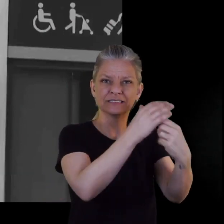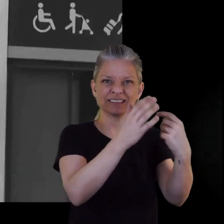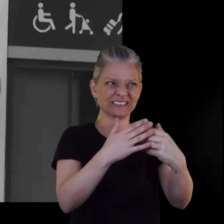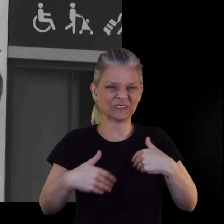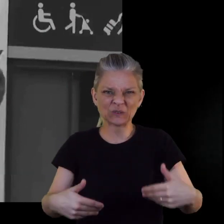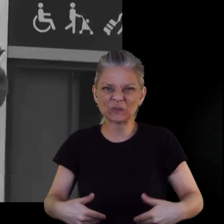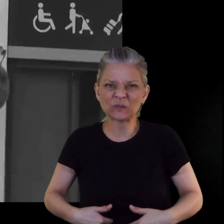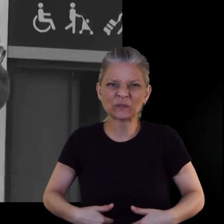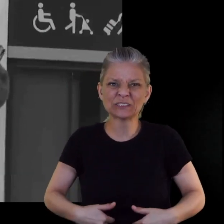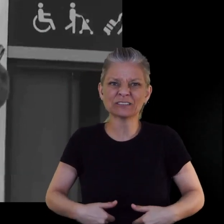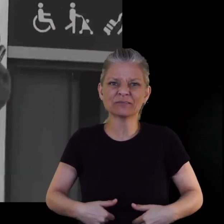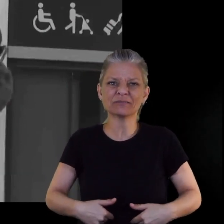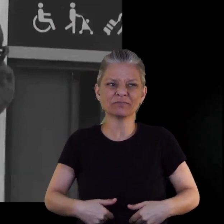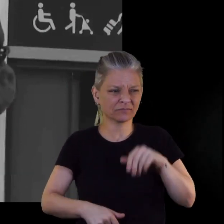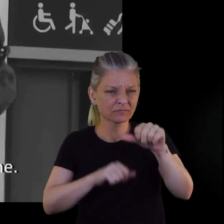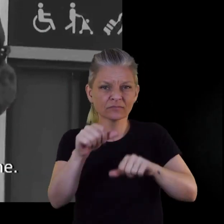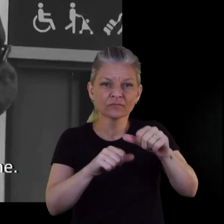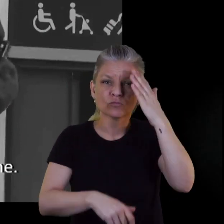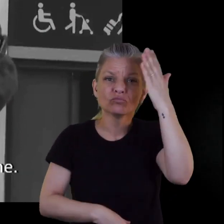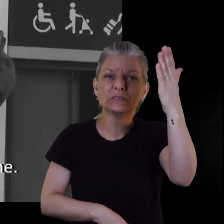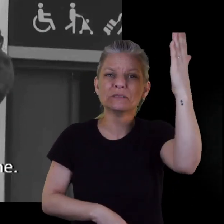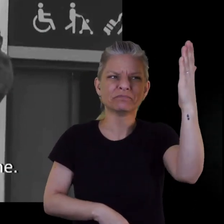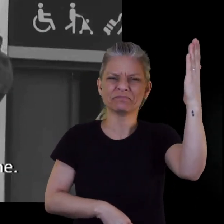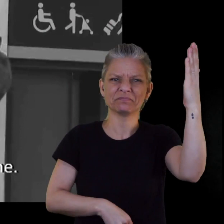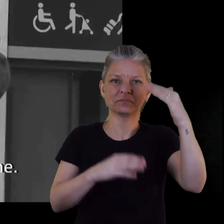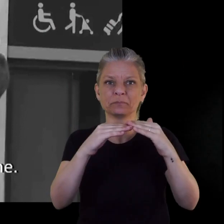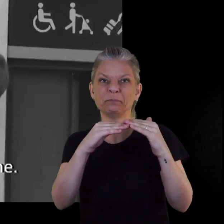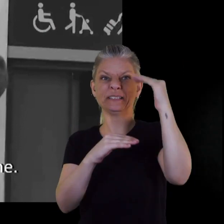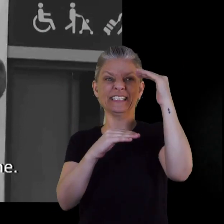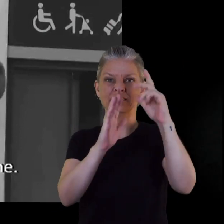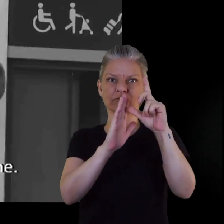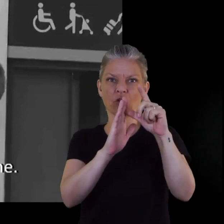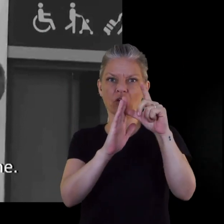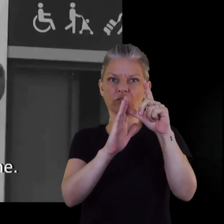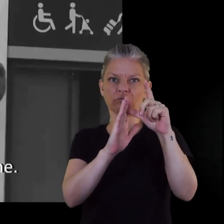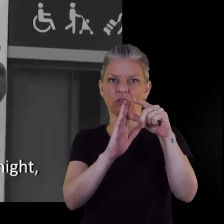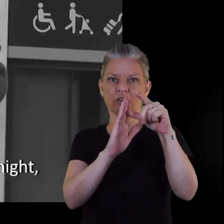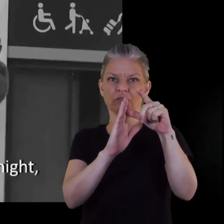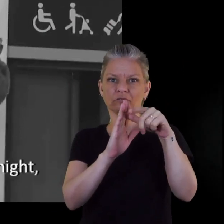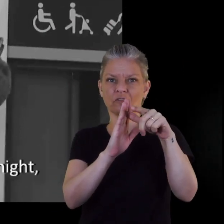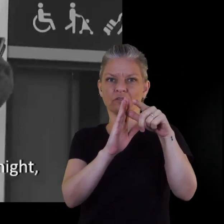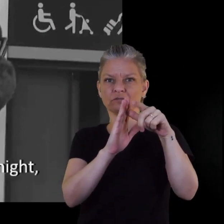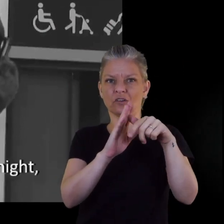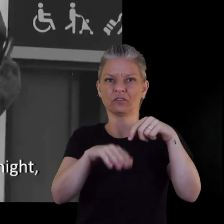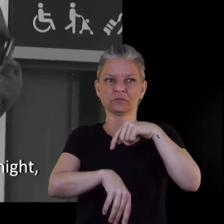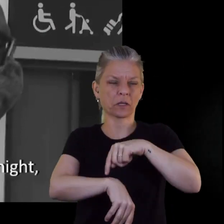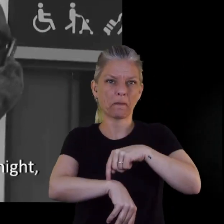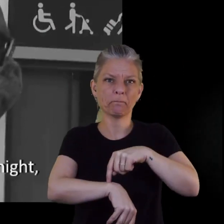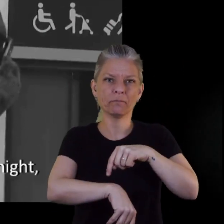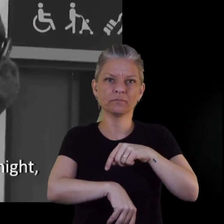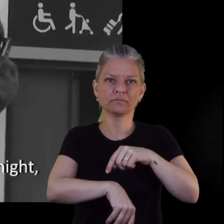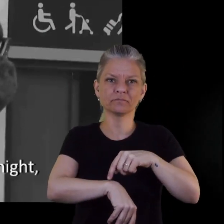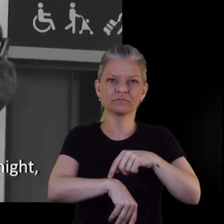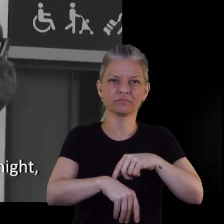street, chronology was not a dream. Peak is clockwork, stitches of seconds woven in time velocity. Threading